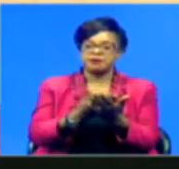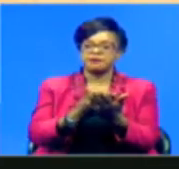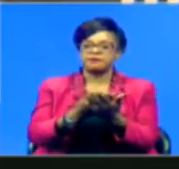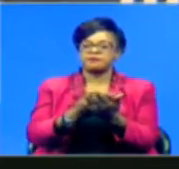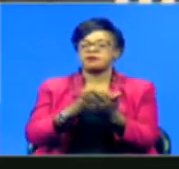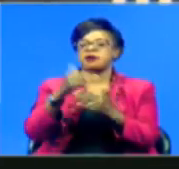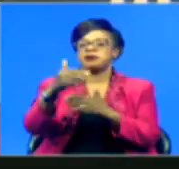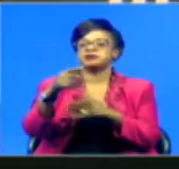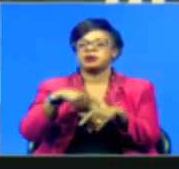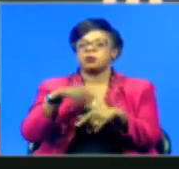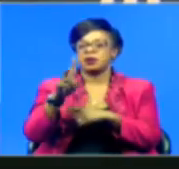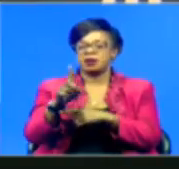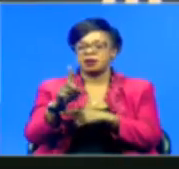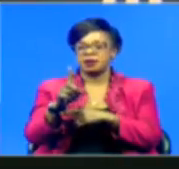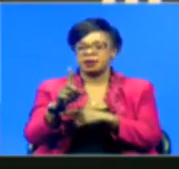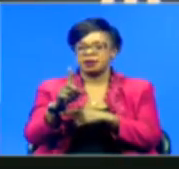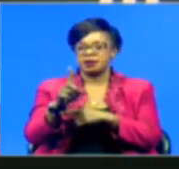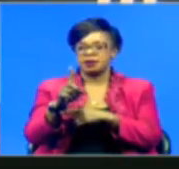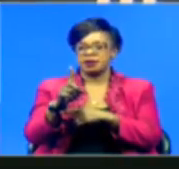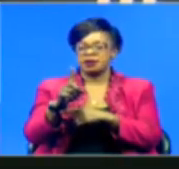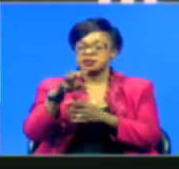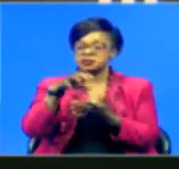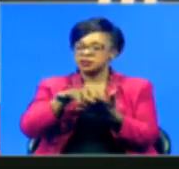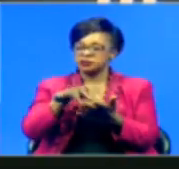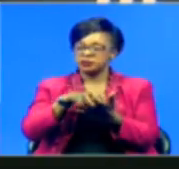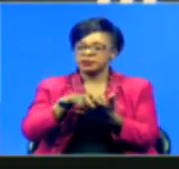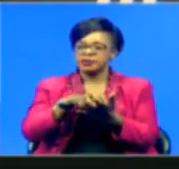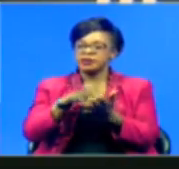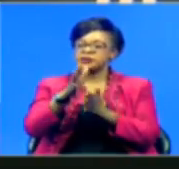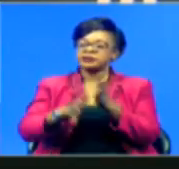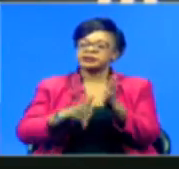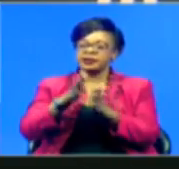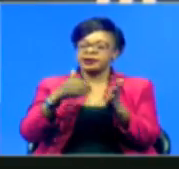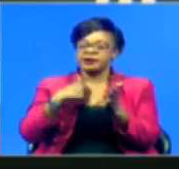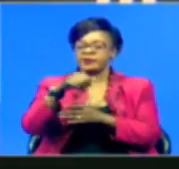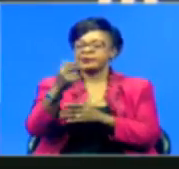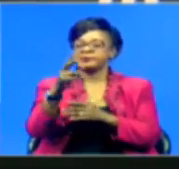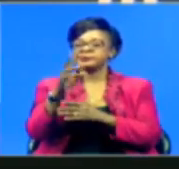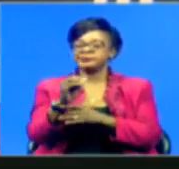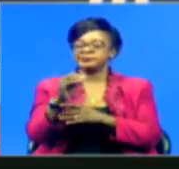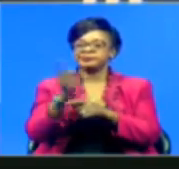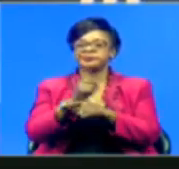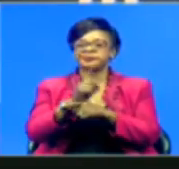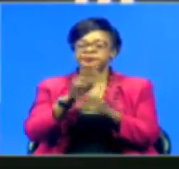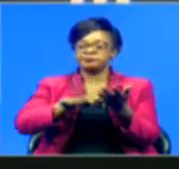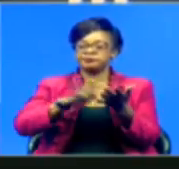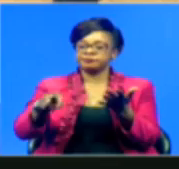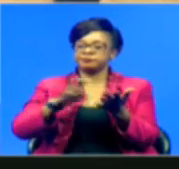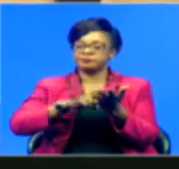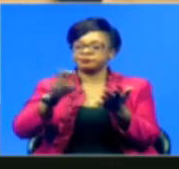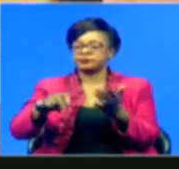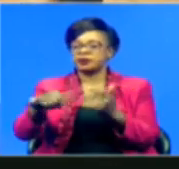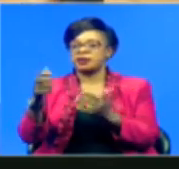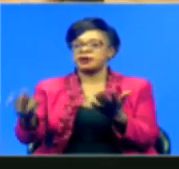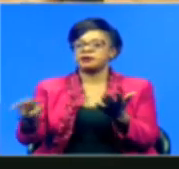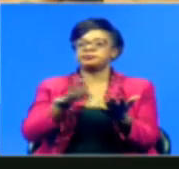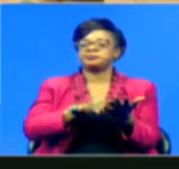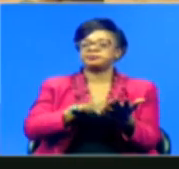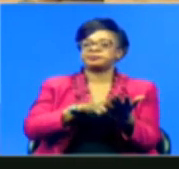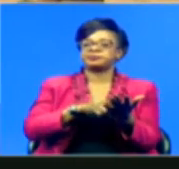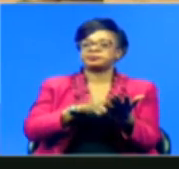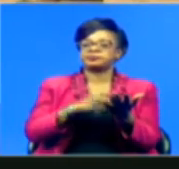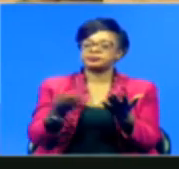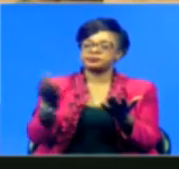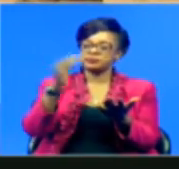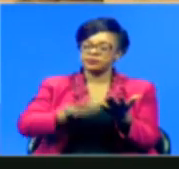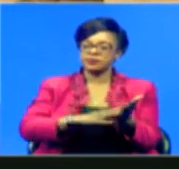p.m. At the station, the train will take another 20 minutes for passengers to alight and others to board before it begins the journey